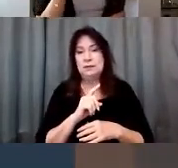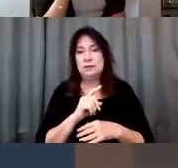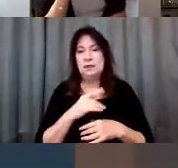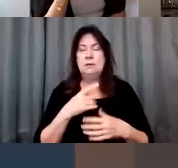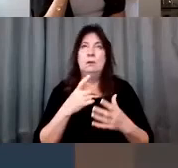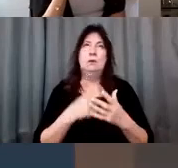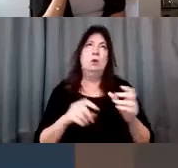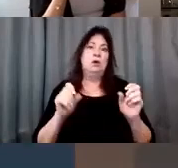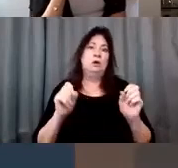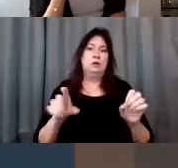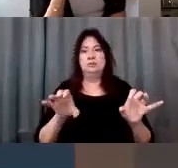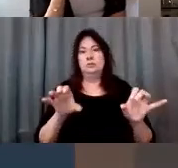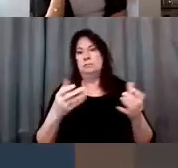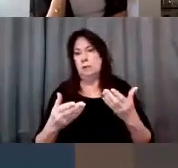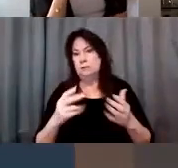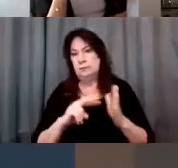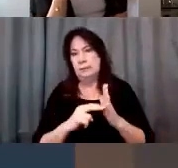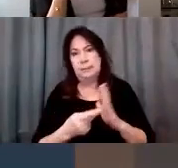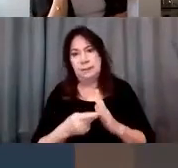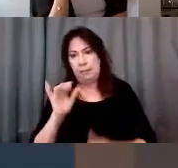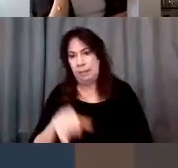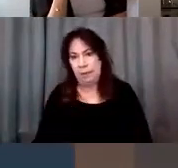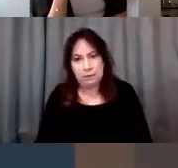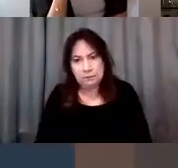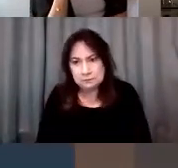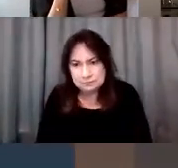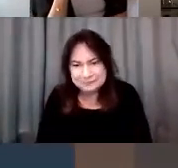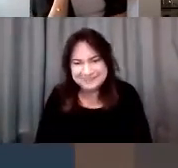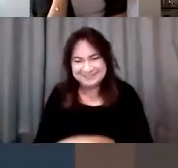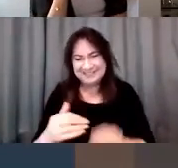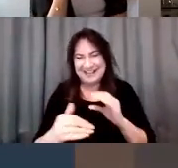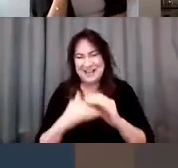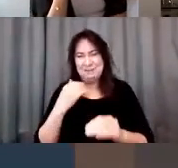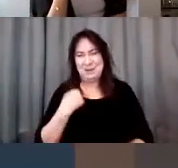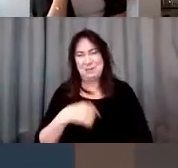she have possibly meant? Just email me at